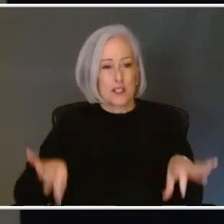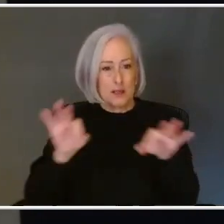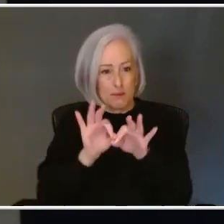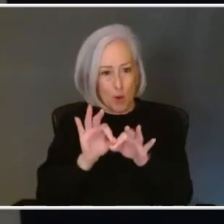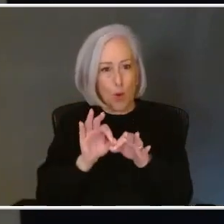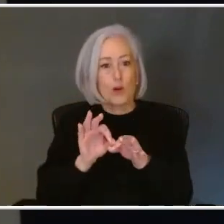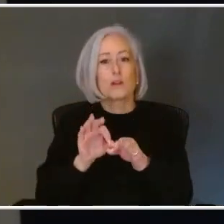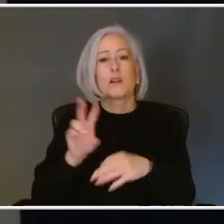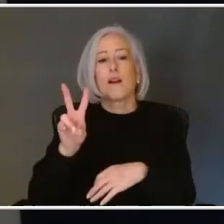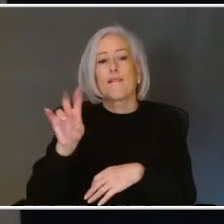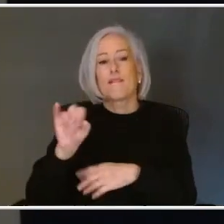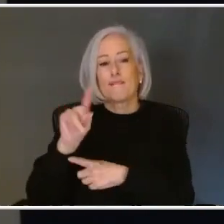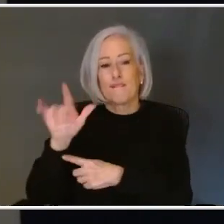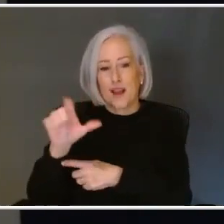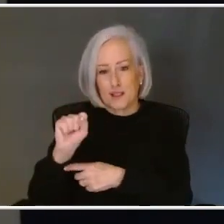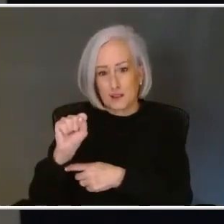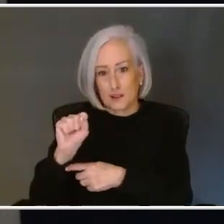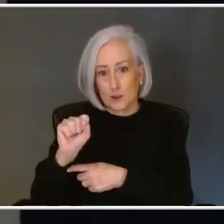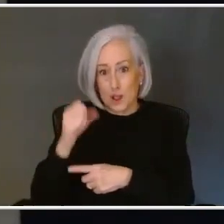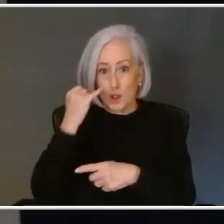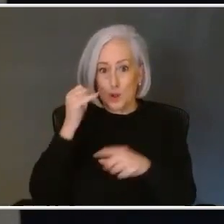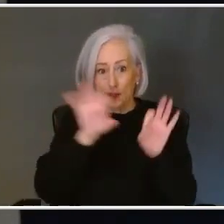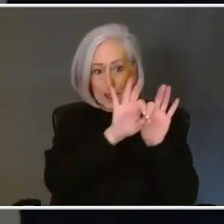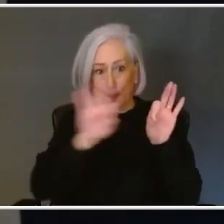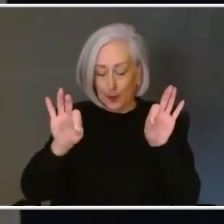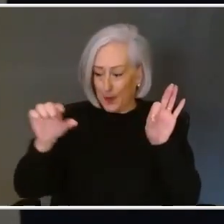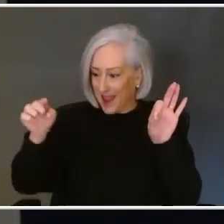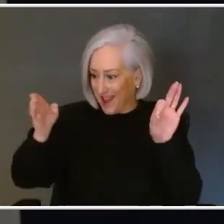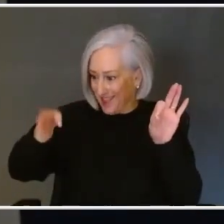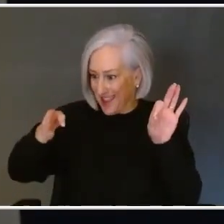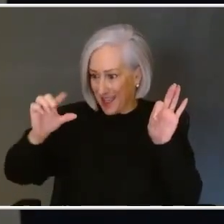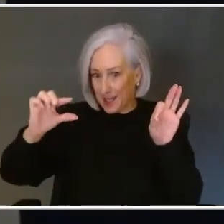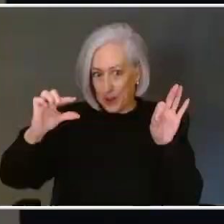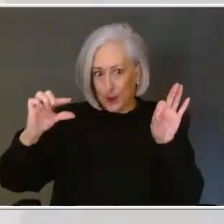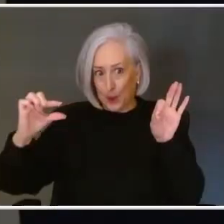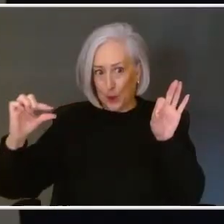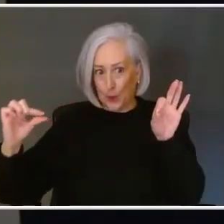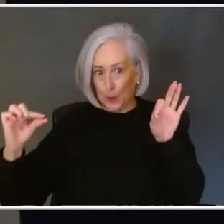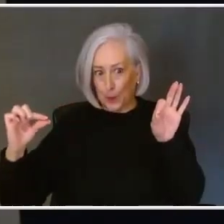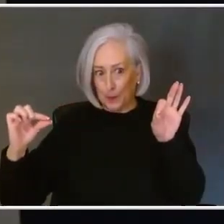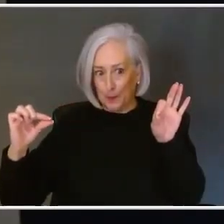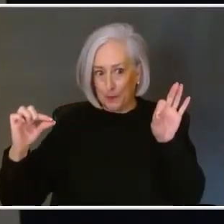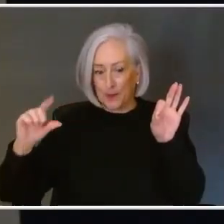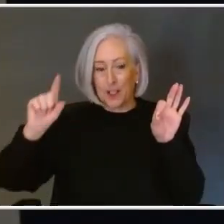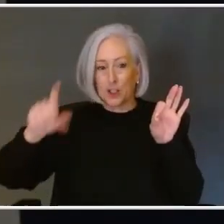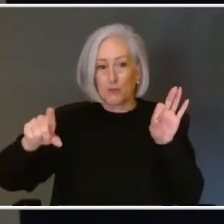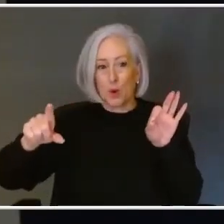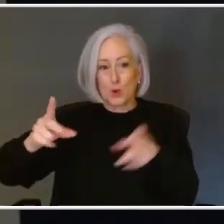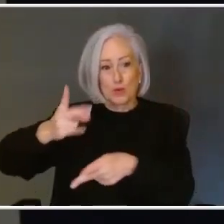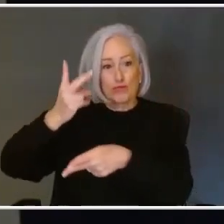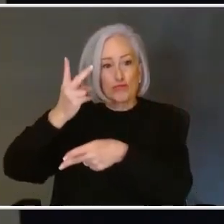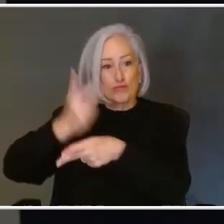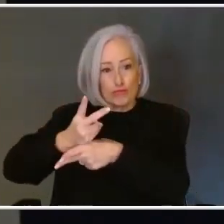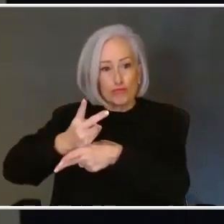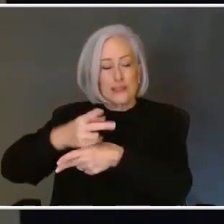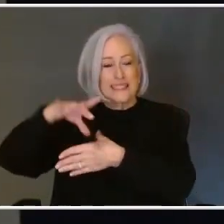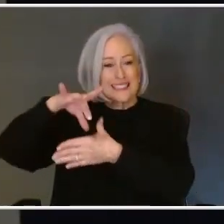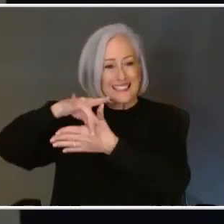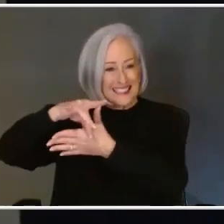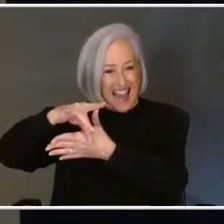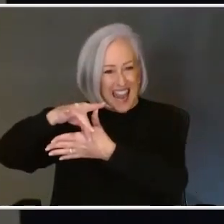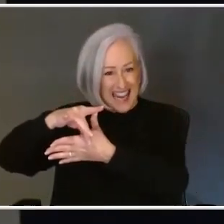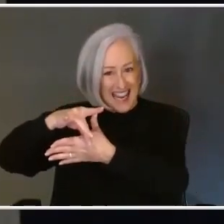a barb on the end because it's designed to hold steaks. So we wanted to do it under direct visualization here